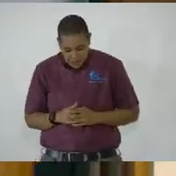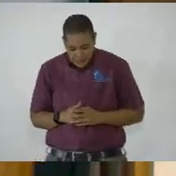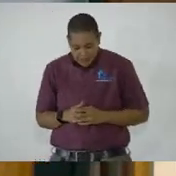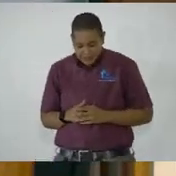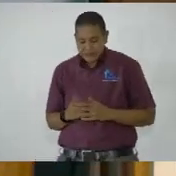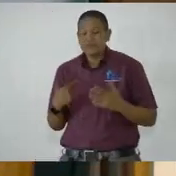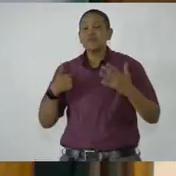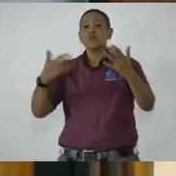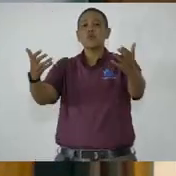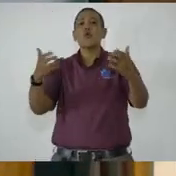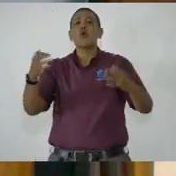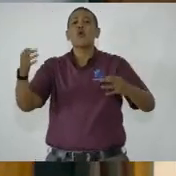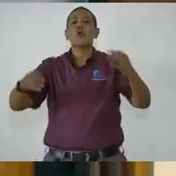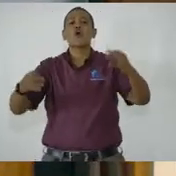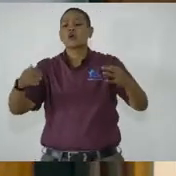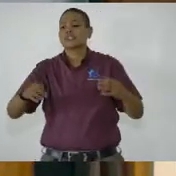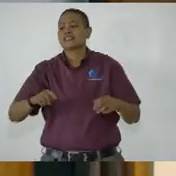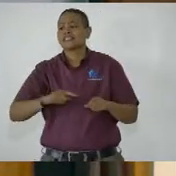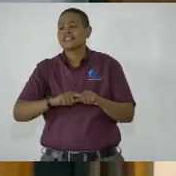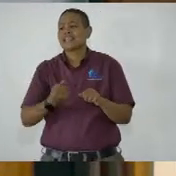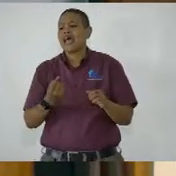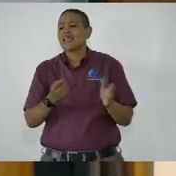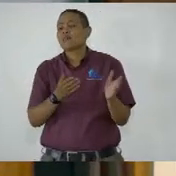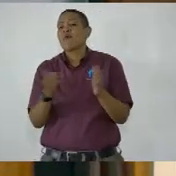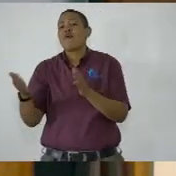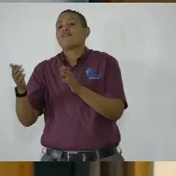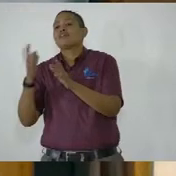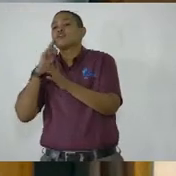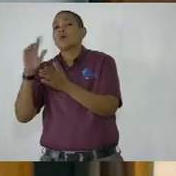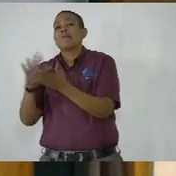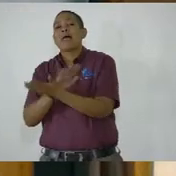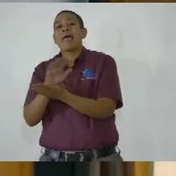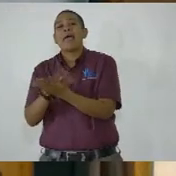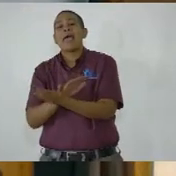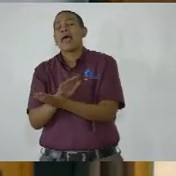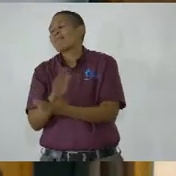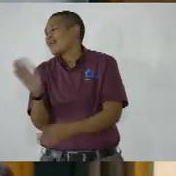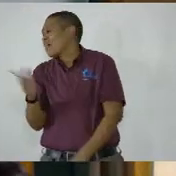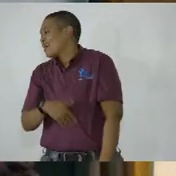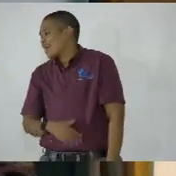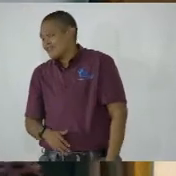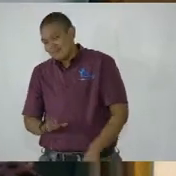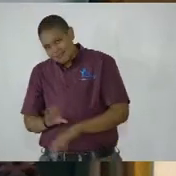the courts to start moving towards a paperless courts.